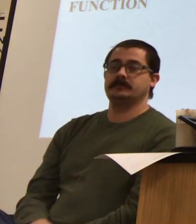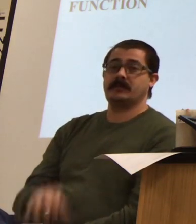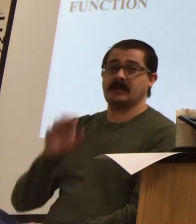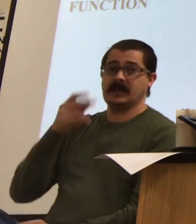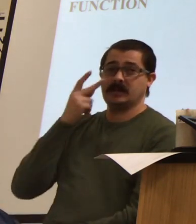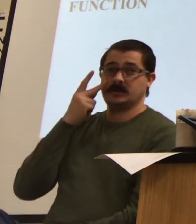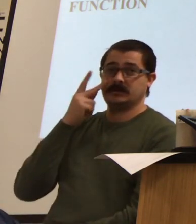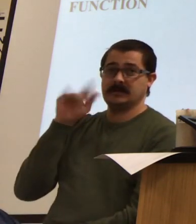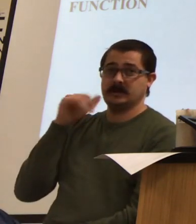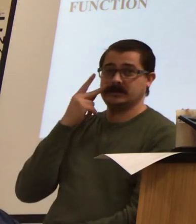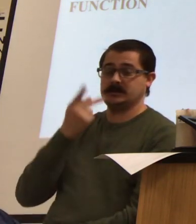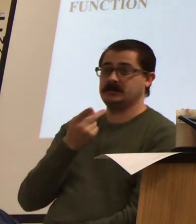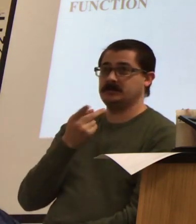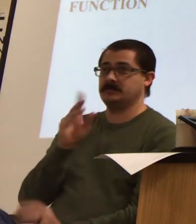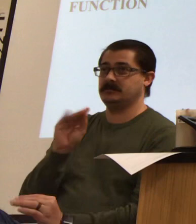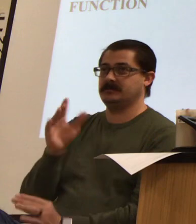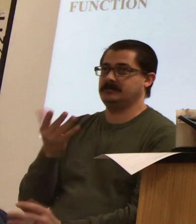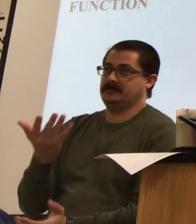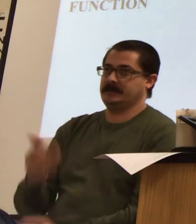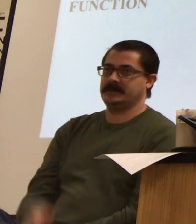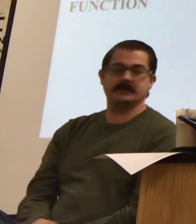Teach the